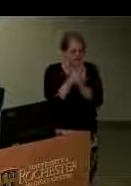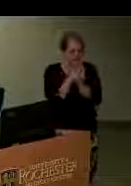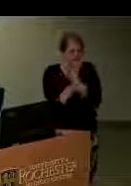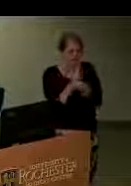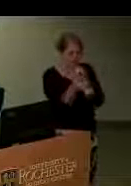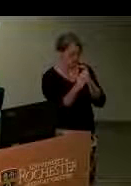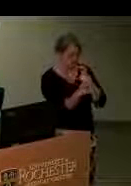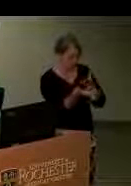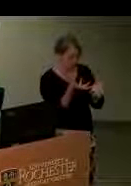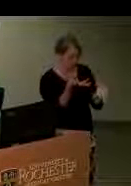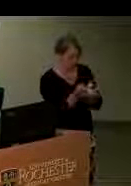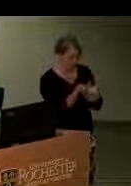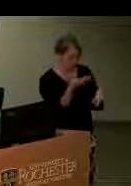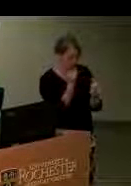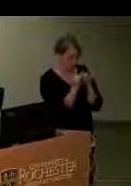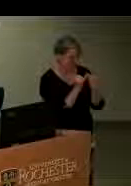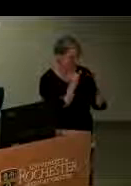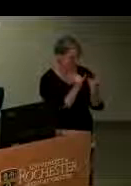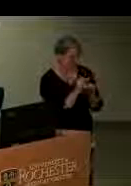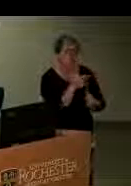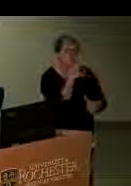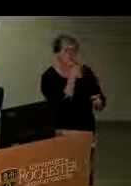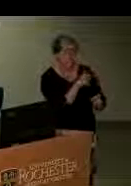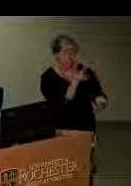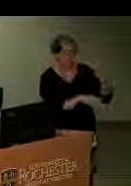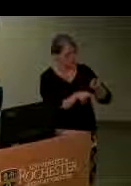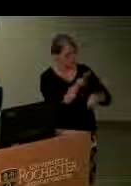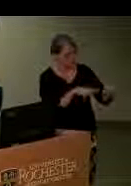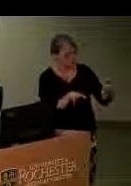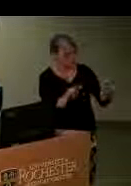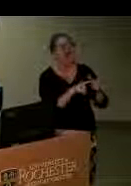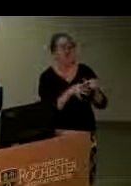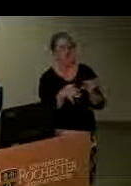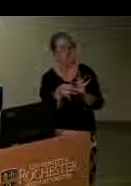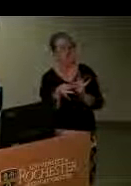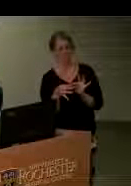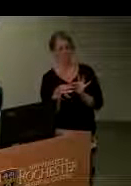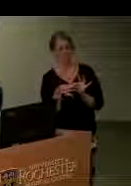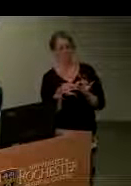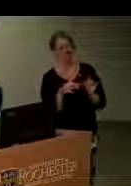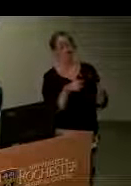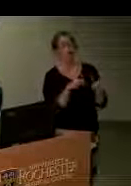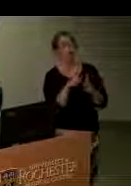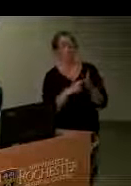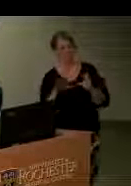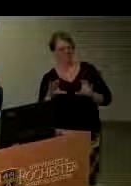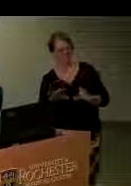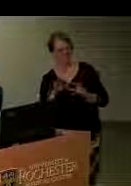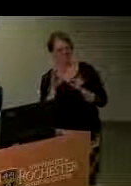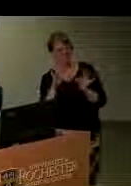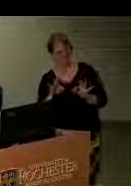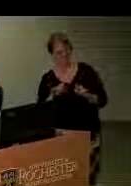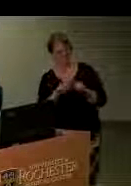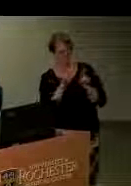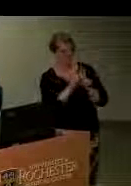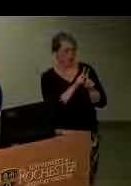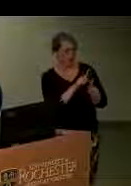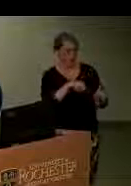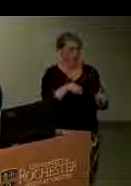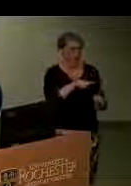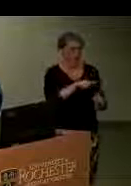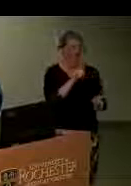interviewing patients, who should watch students and then debrief them and deconstruct what they did in order to mentor them,